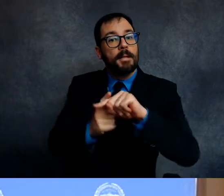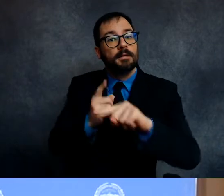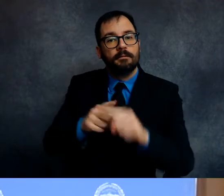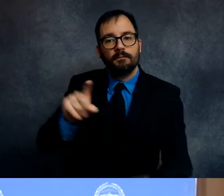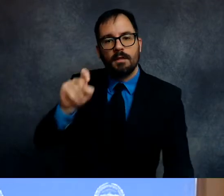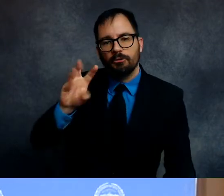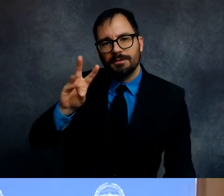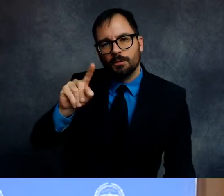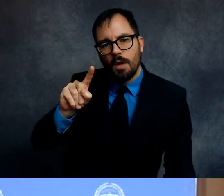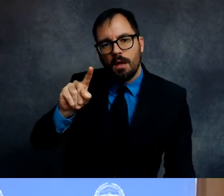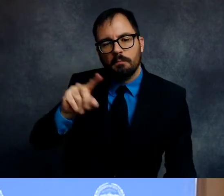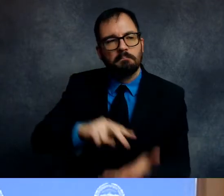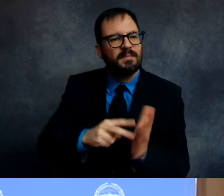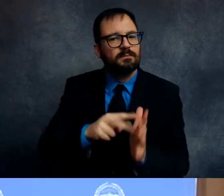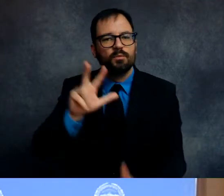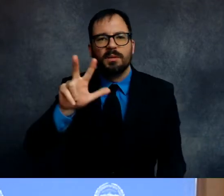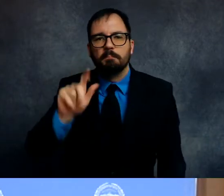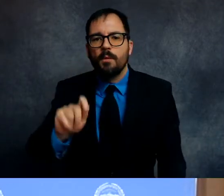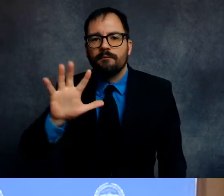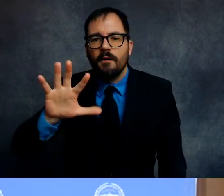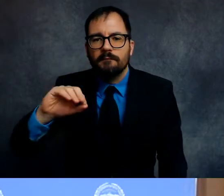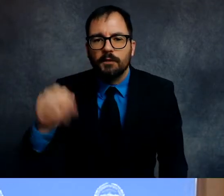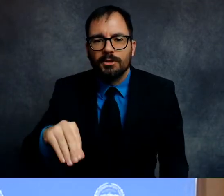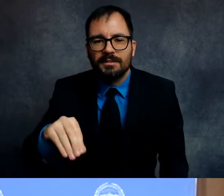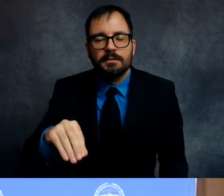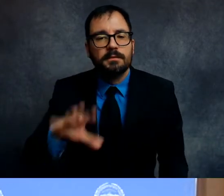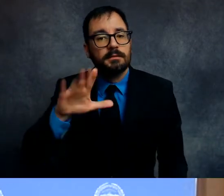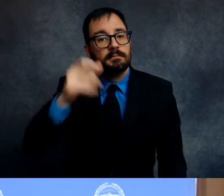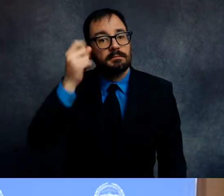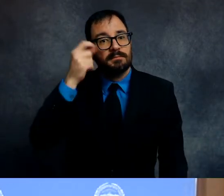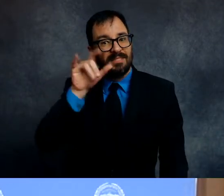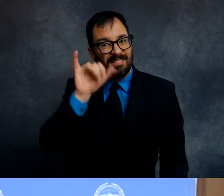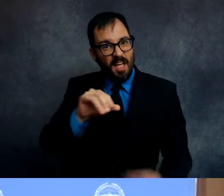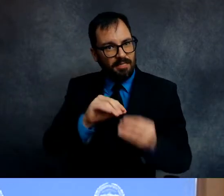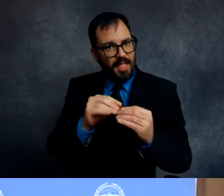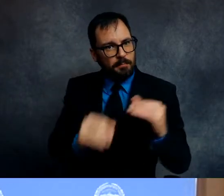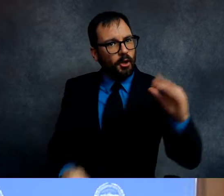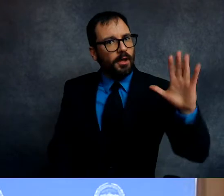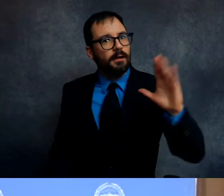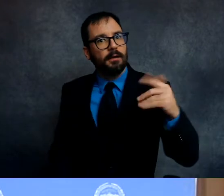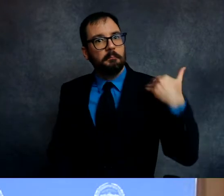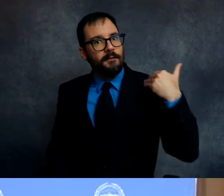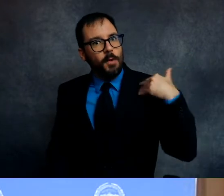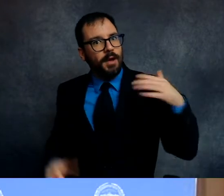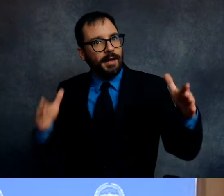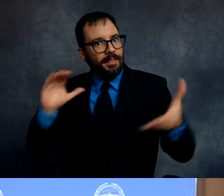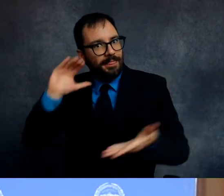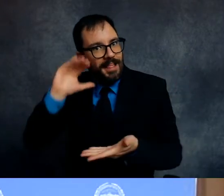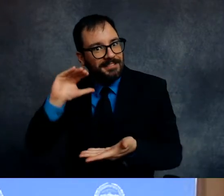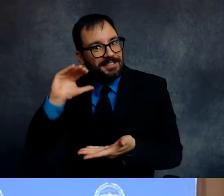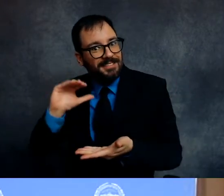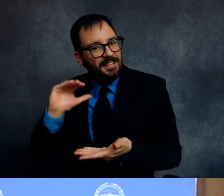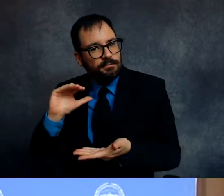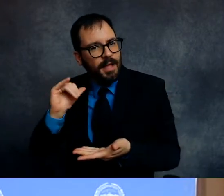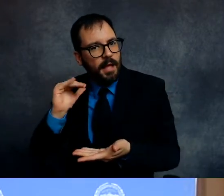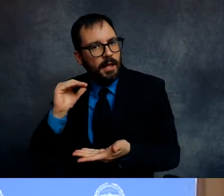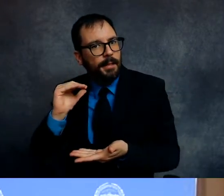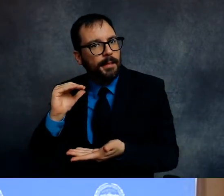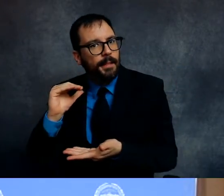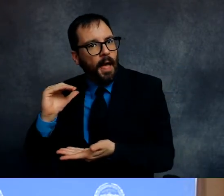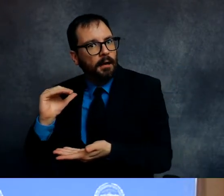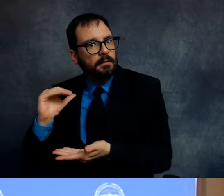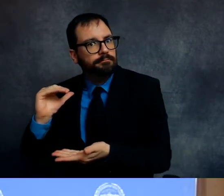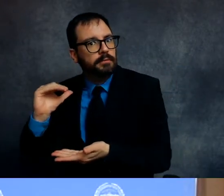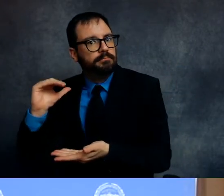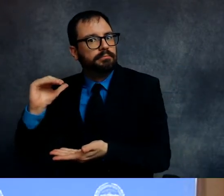average daily positive test rate was 3.5%. Our case metrics leveled off and even ticked upward a little bit in the last